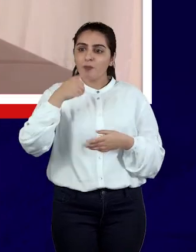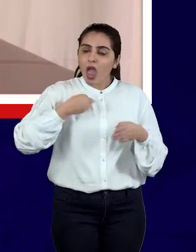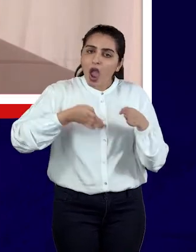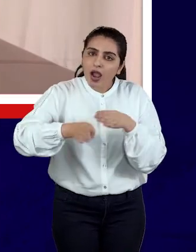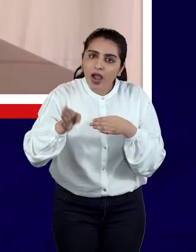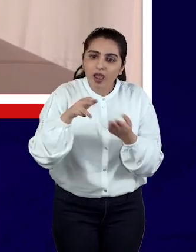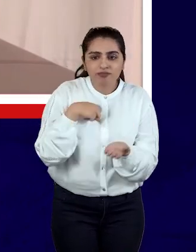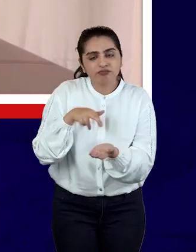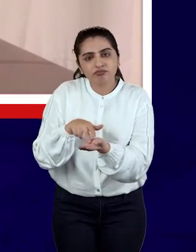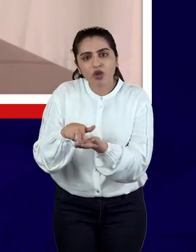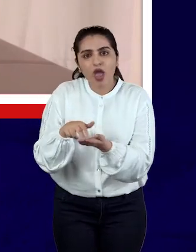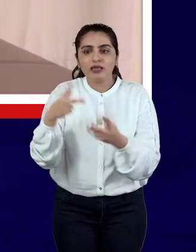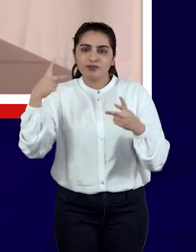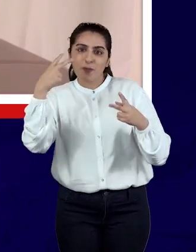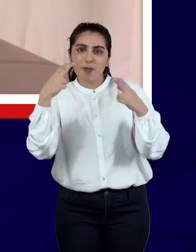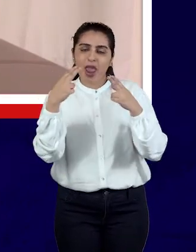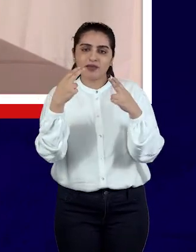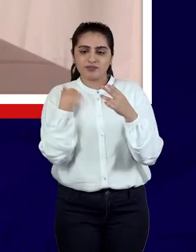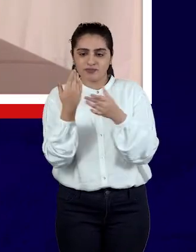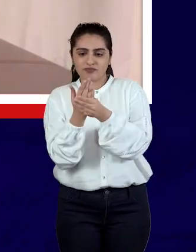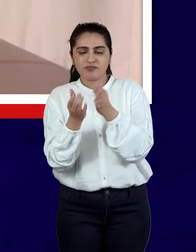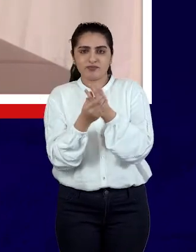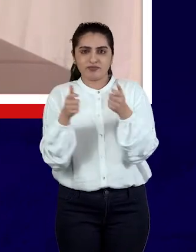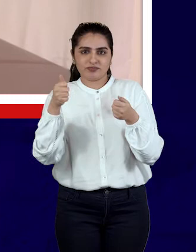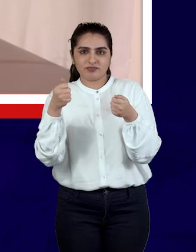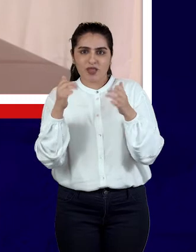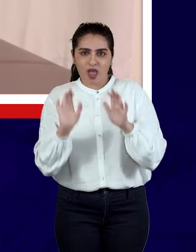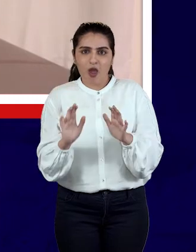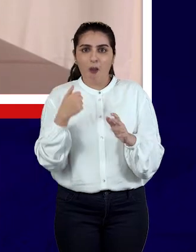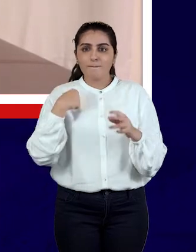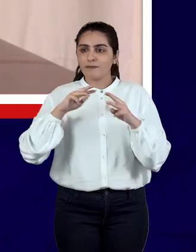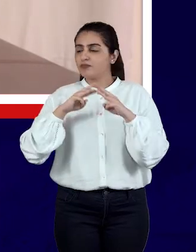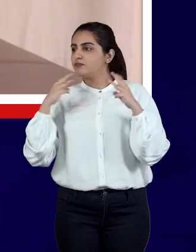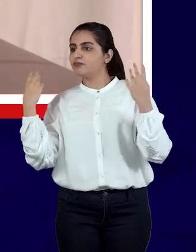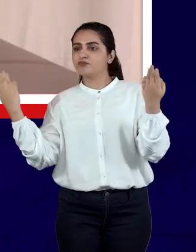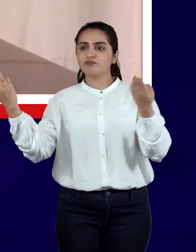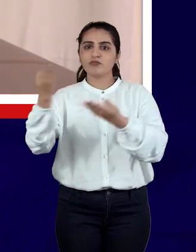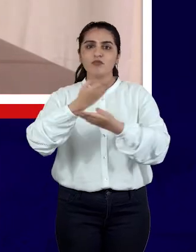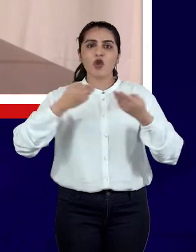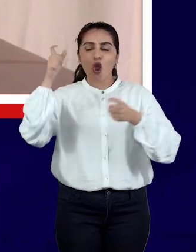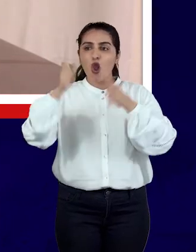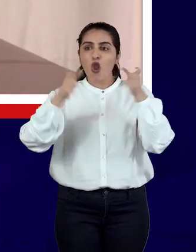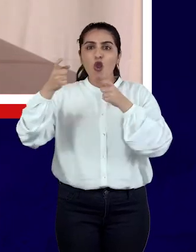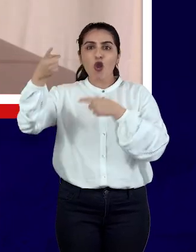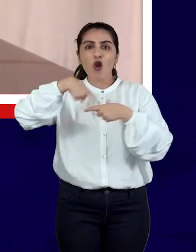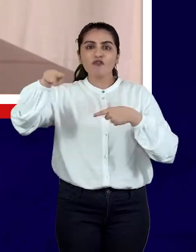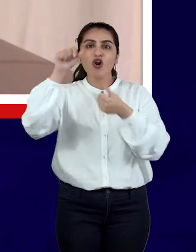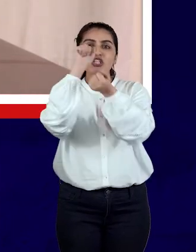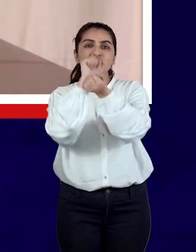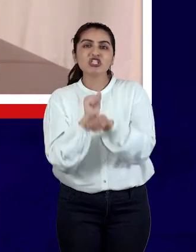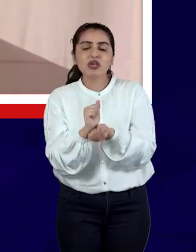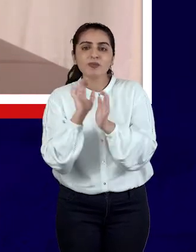and there I am with a pair of scissors, me, surrounded by all of these inmates who I would work